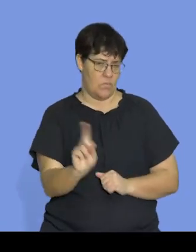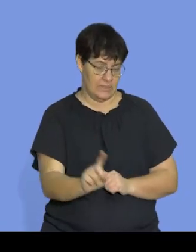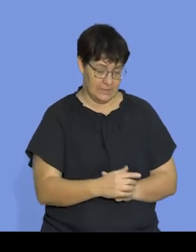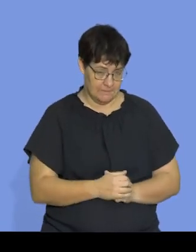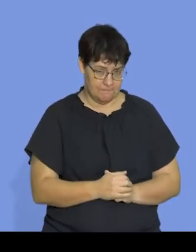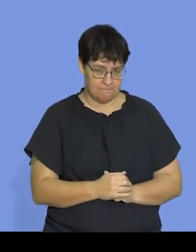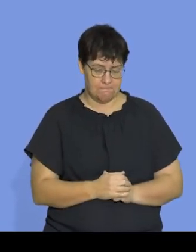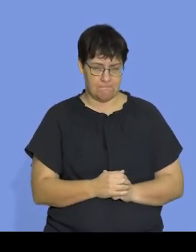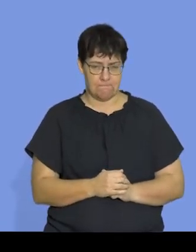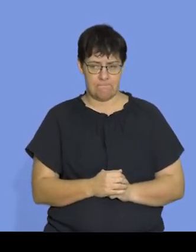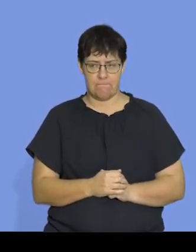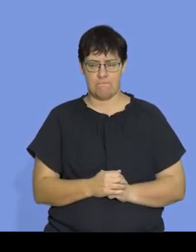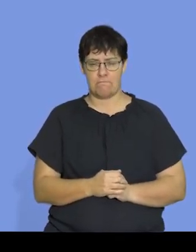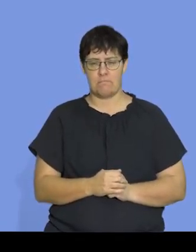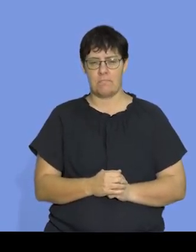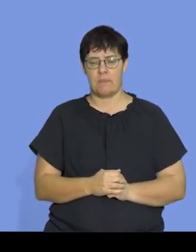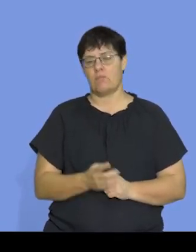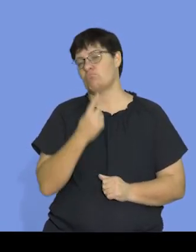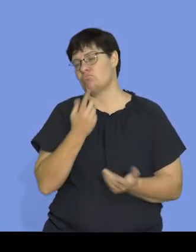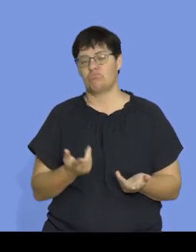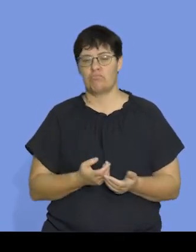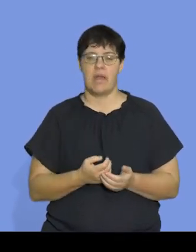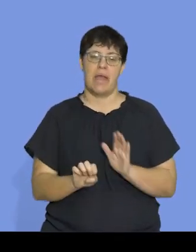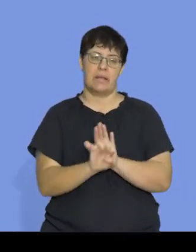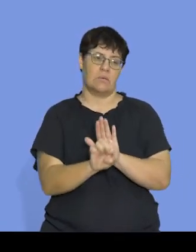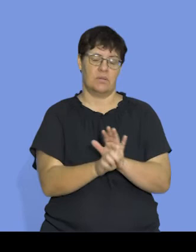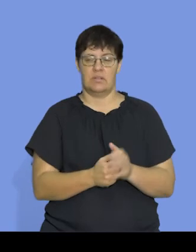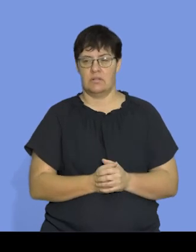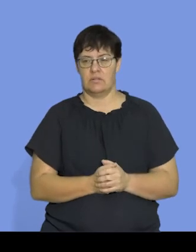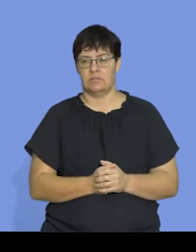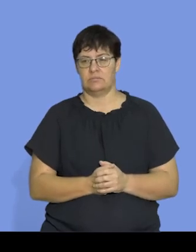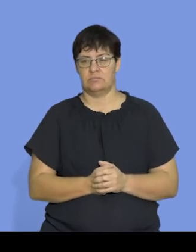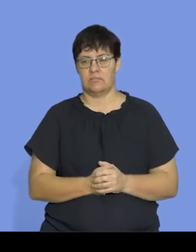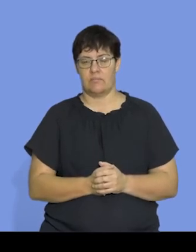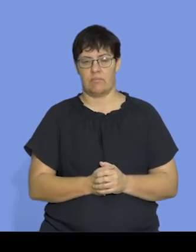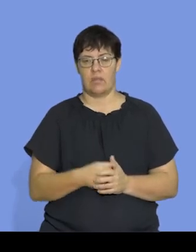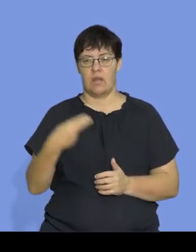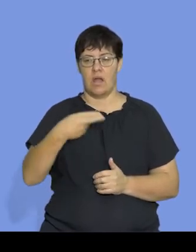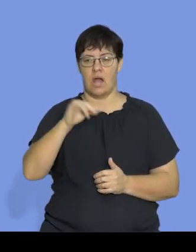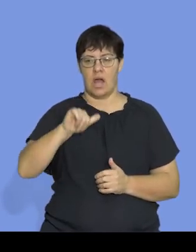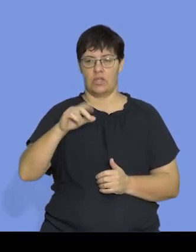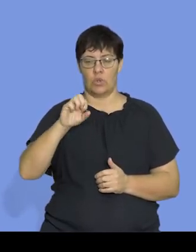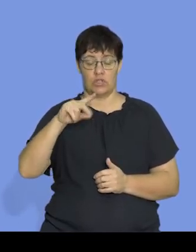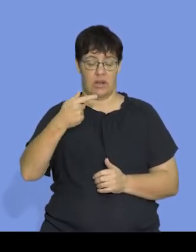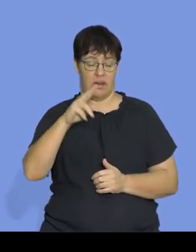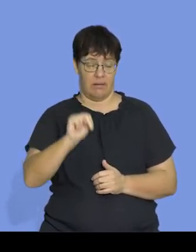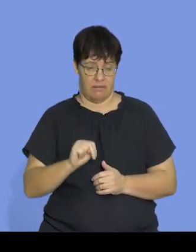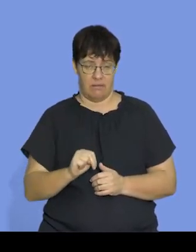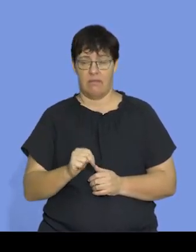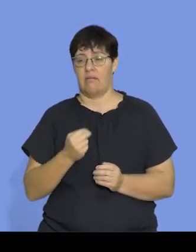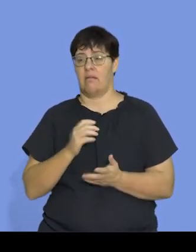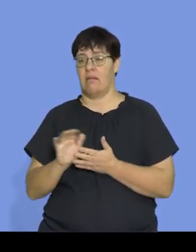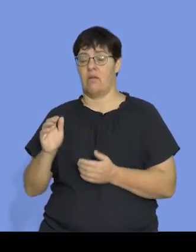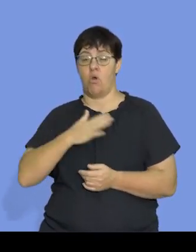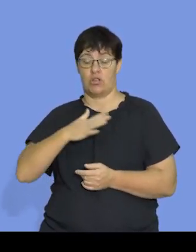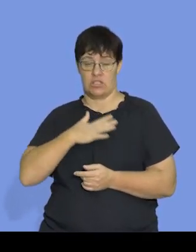concerned. So if we talk about, for argument's sake, in the reaction between hydrogen molecules and oxygen molecules